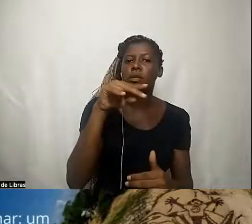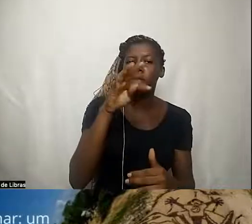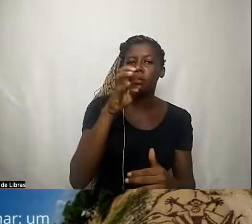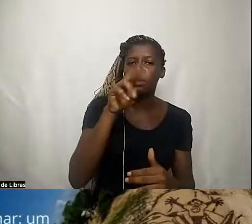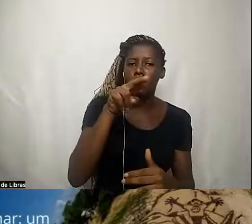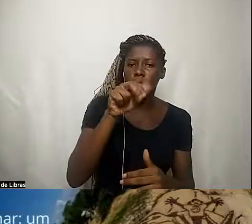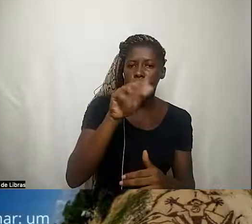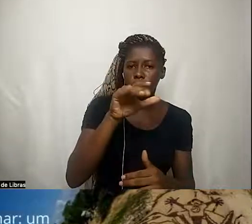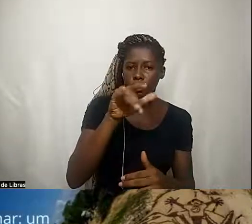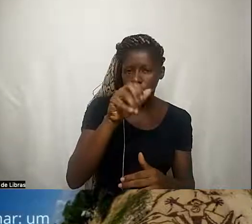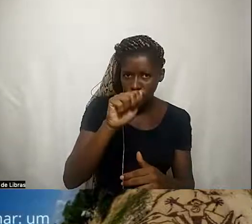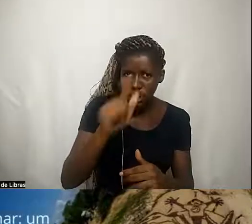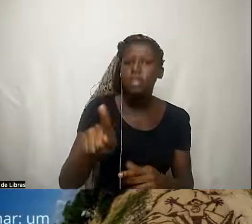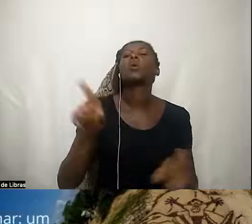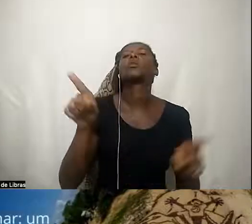example, the climate